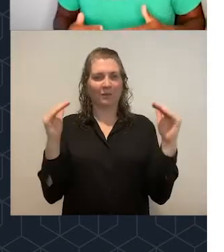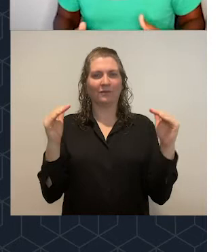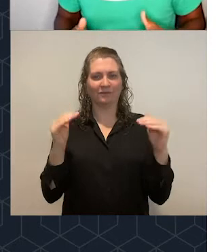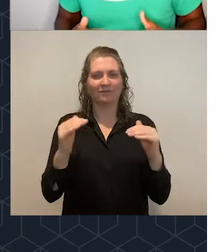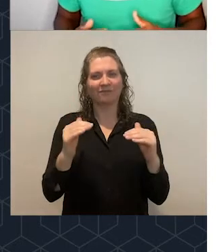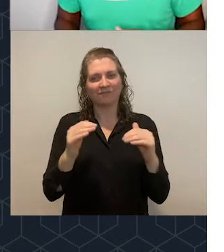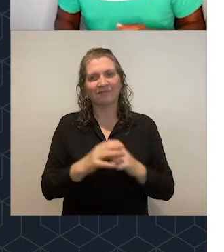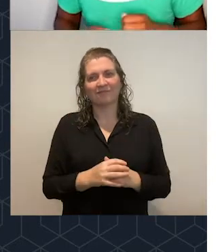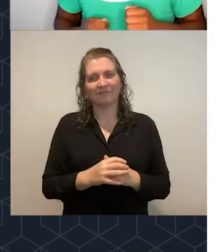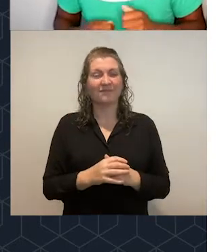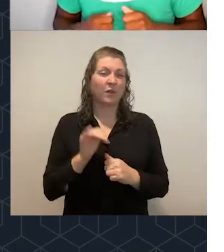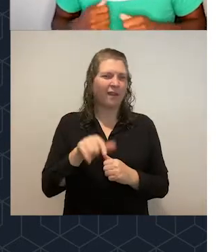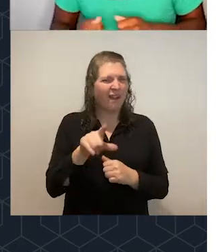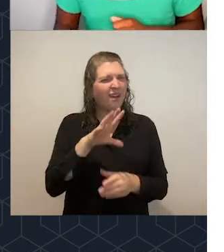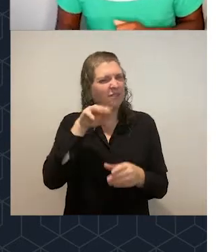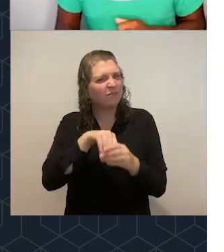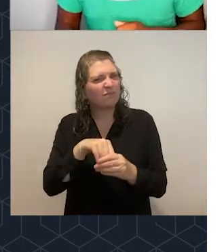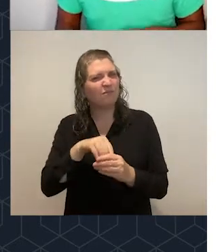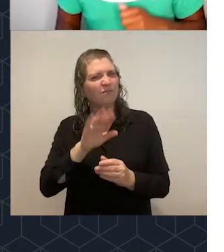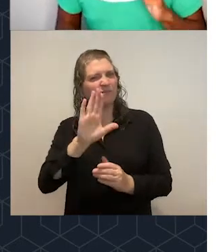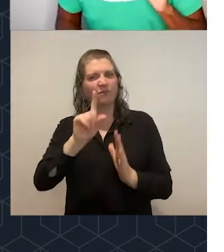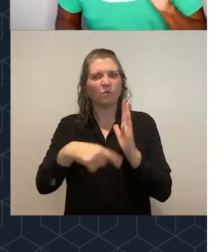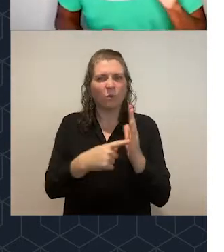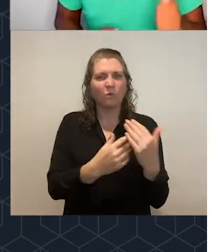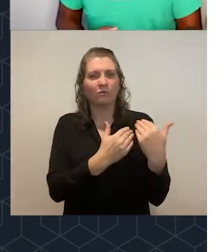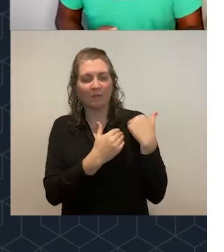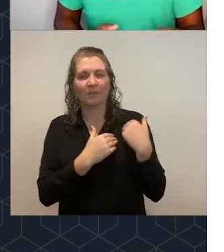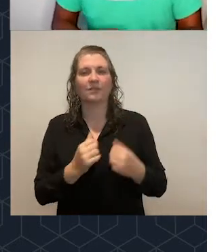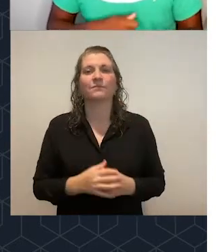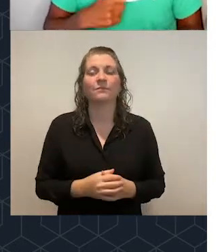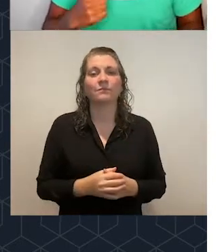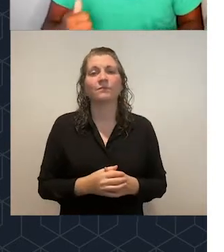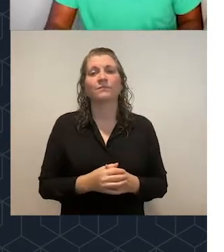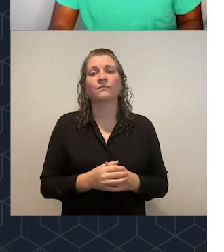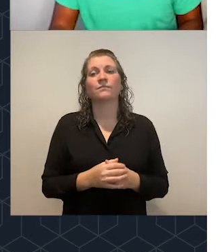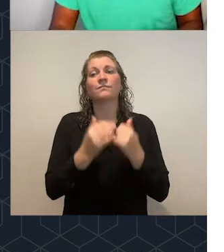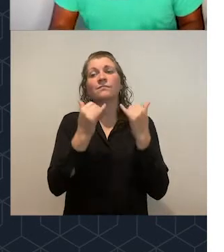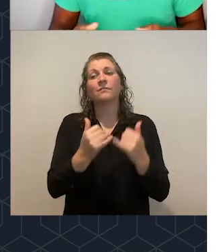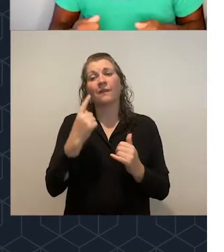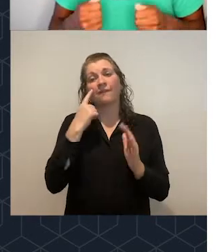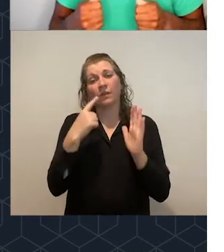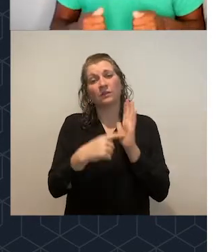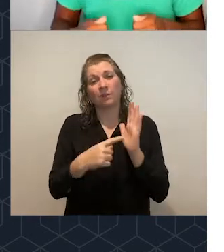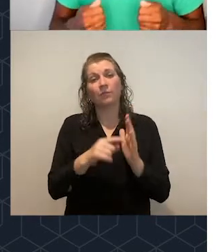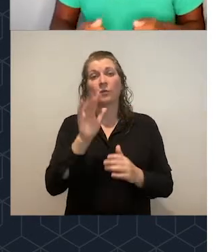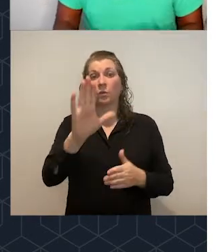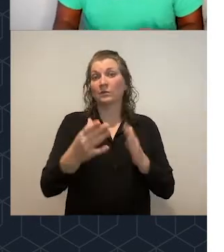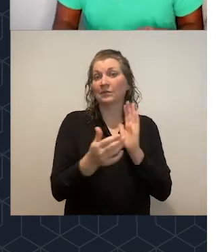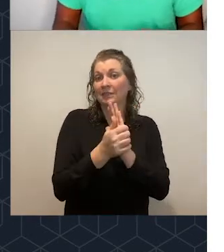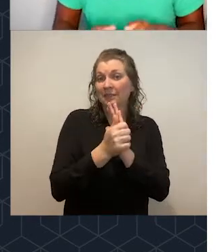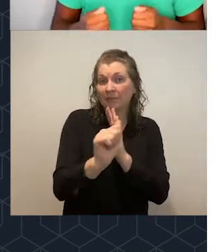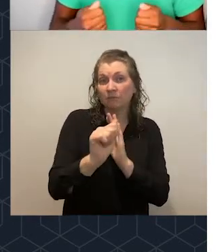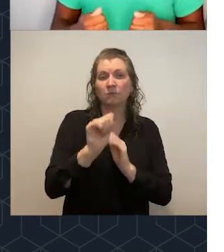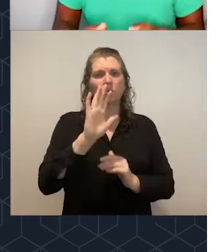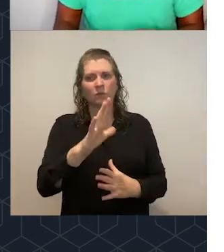bullet point that you have, you want to take a data-driven approach by showcasing that action as well as the result from those key